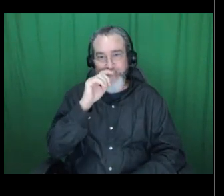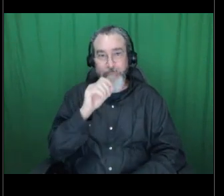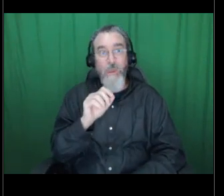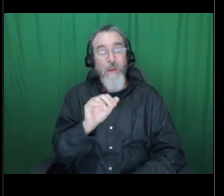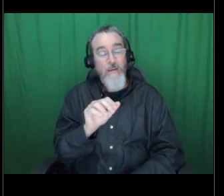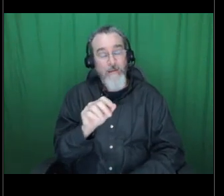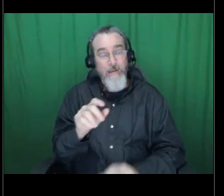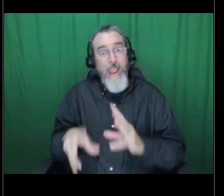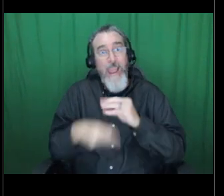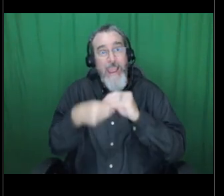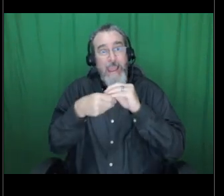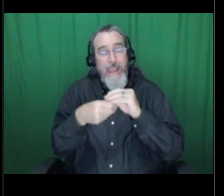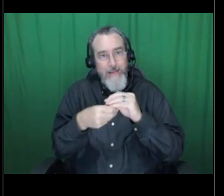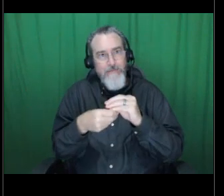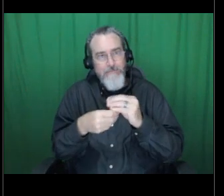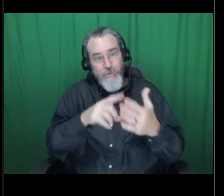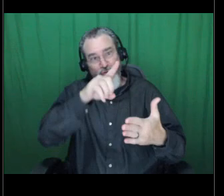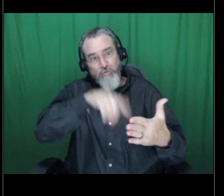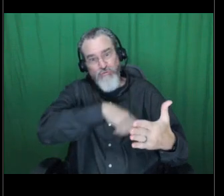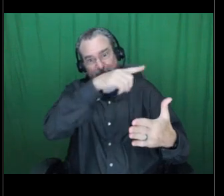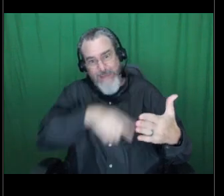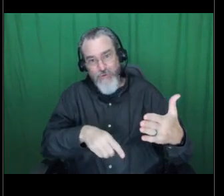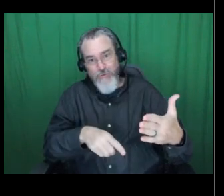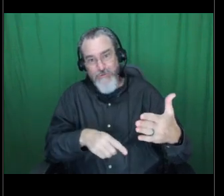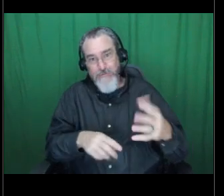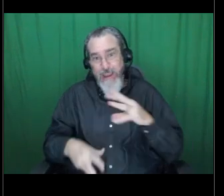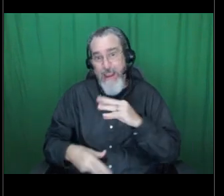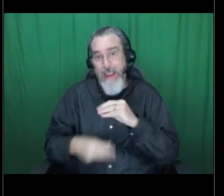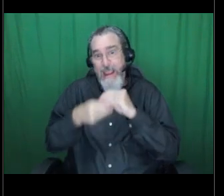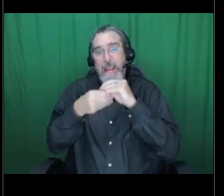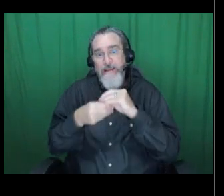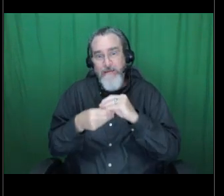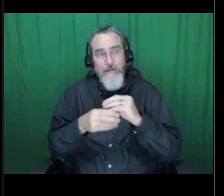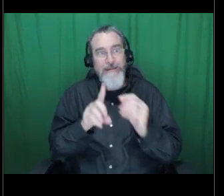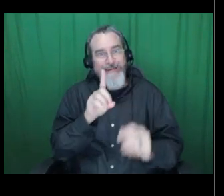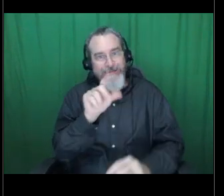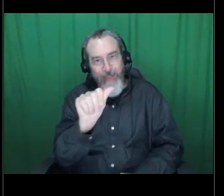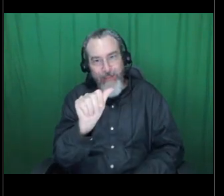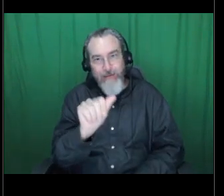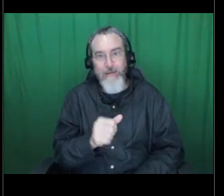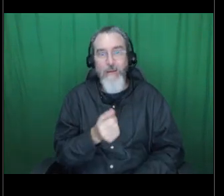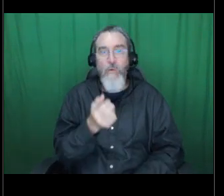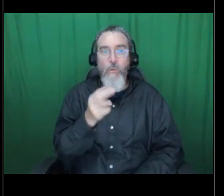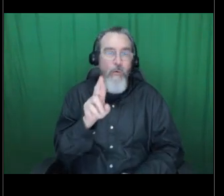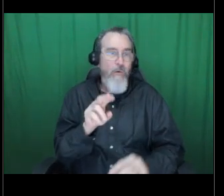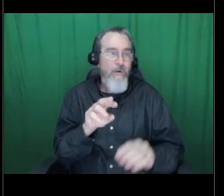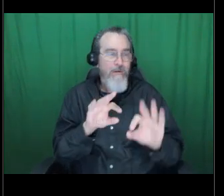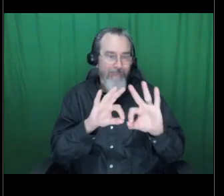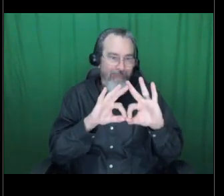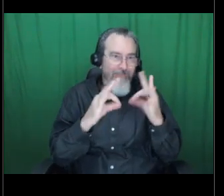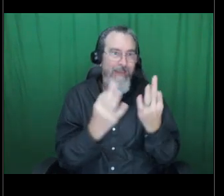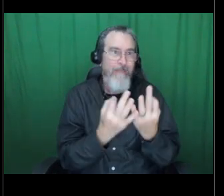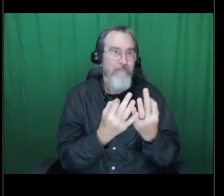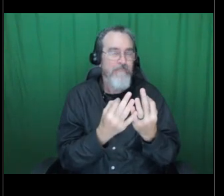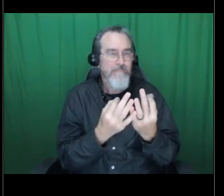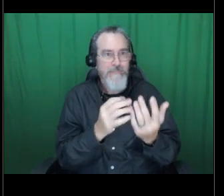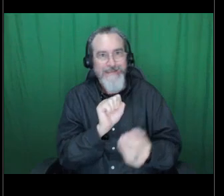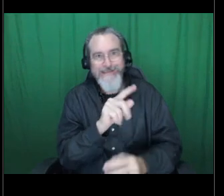prohibit housing discrimination practices based on disability and familial